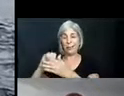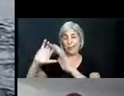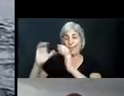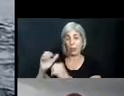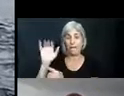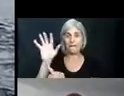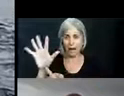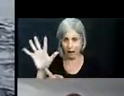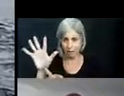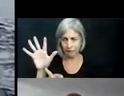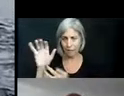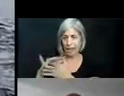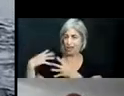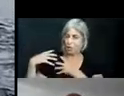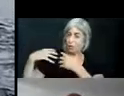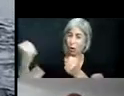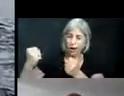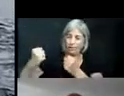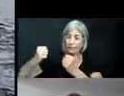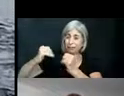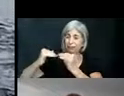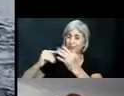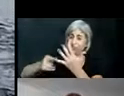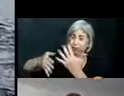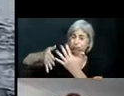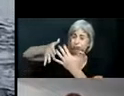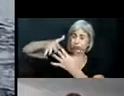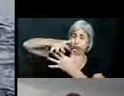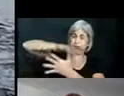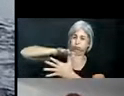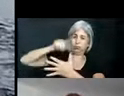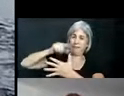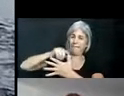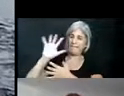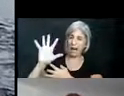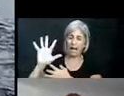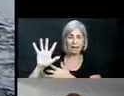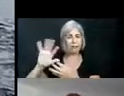I'm sure you all know is the strongest. And it just devastated the communities where it landed.